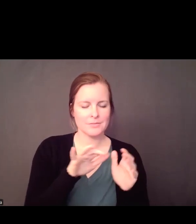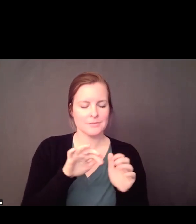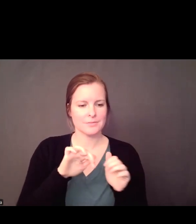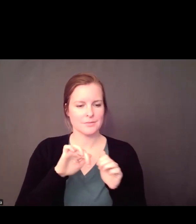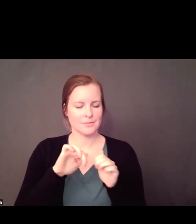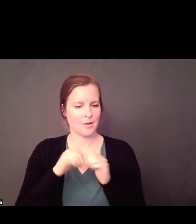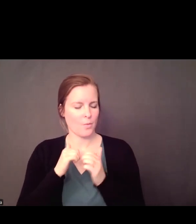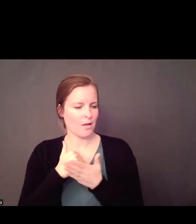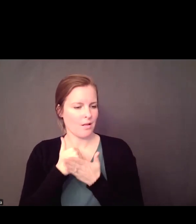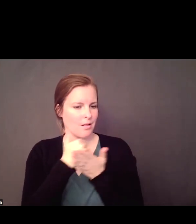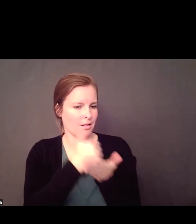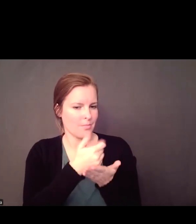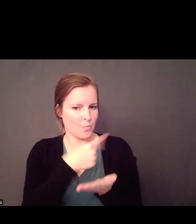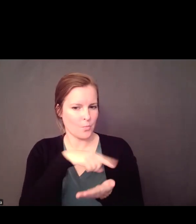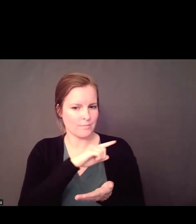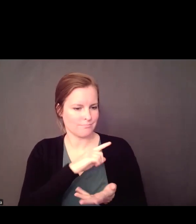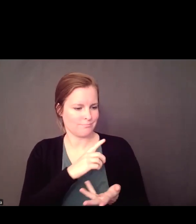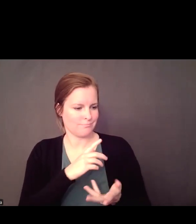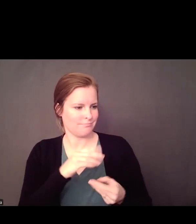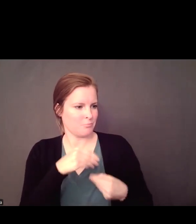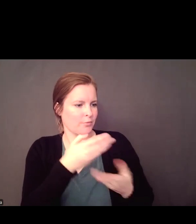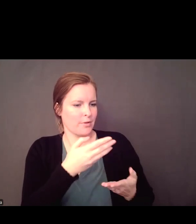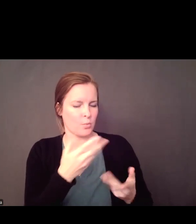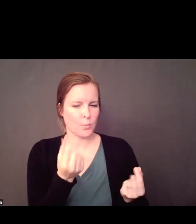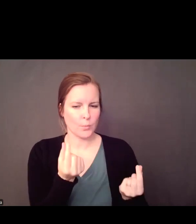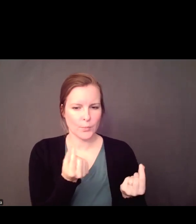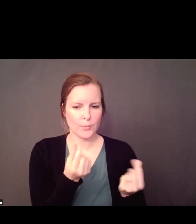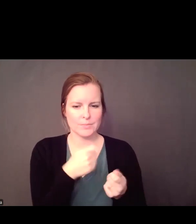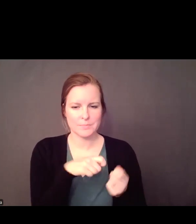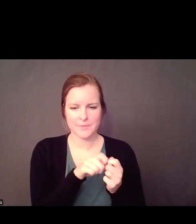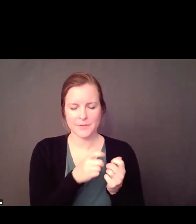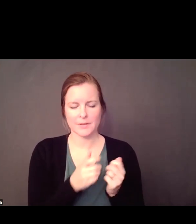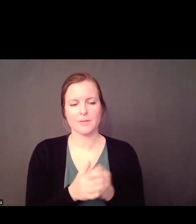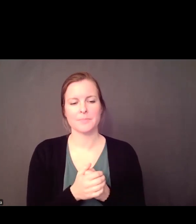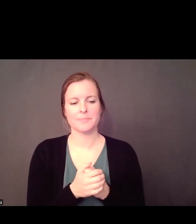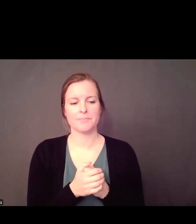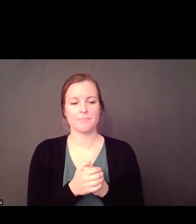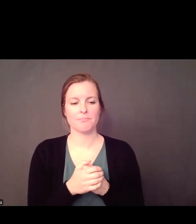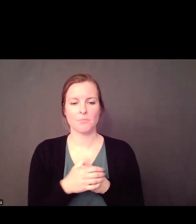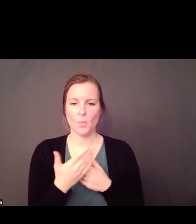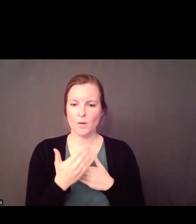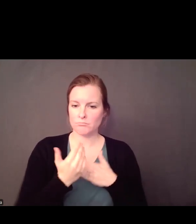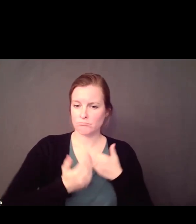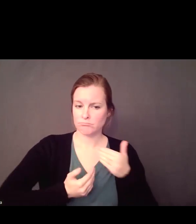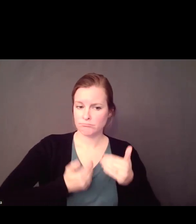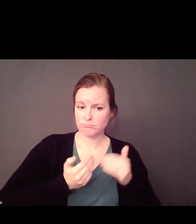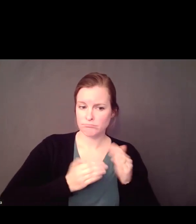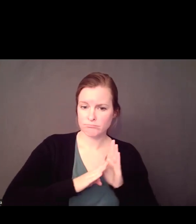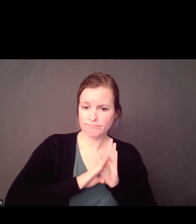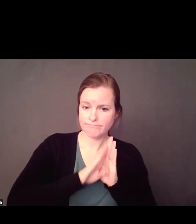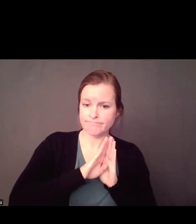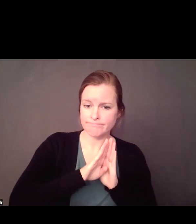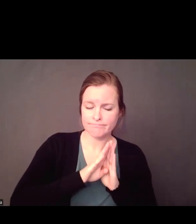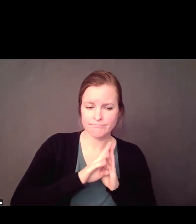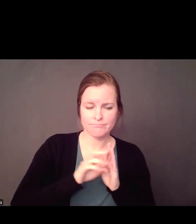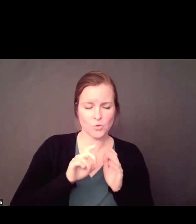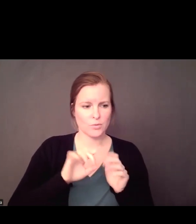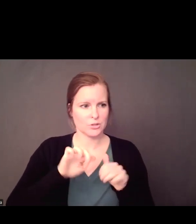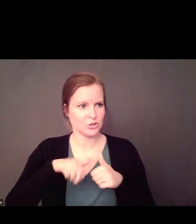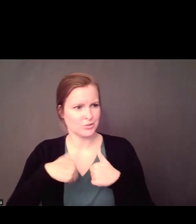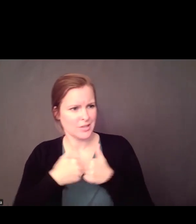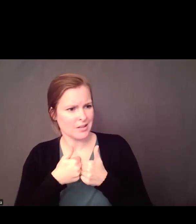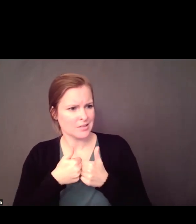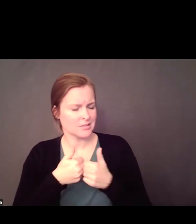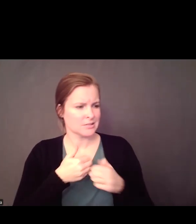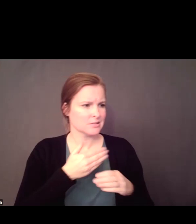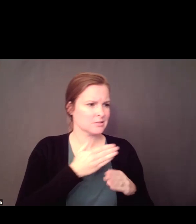provided to help Ben develop that skill, what progress was made, what challenges arose, and how they